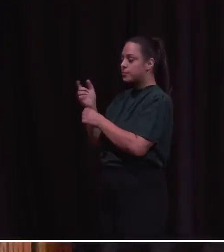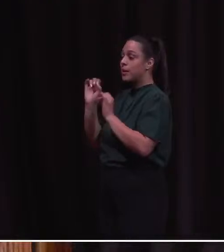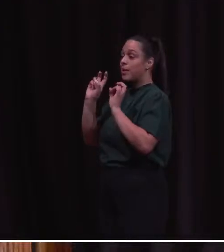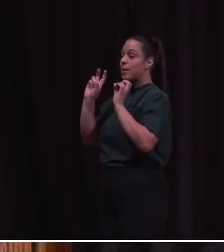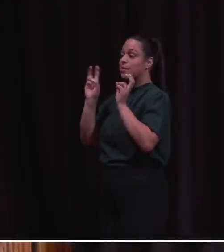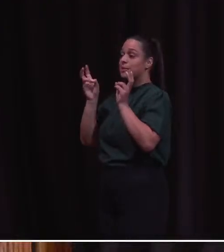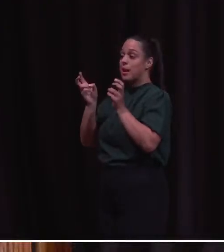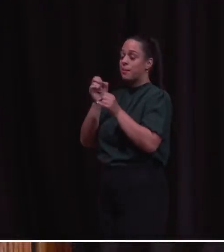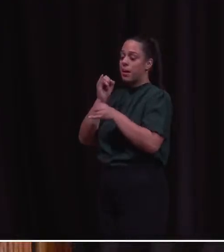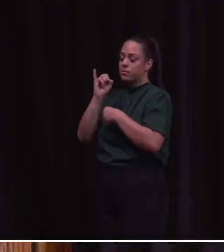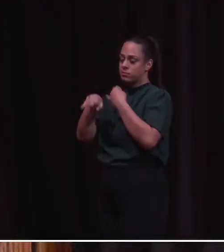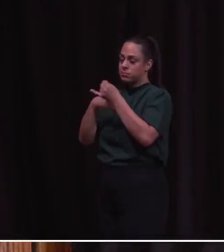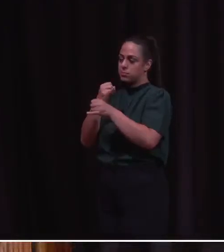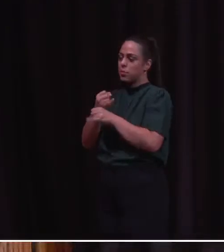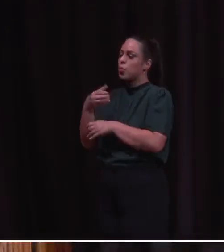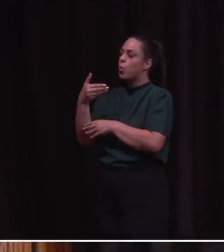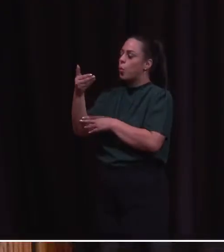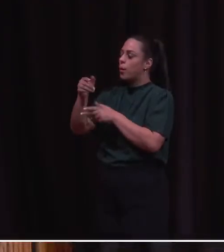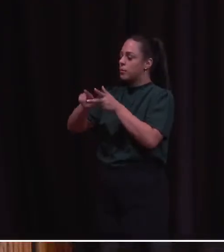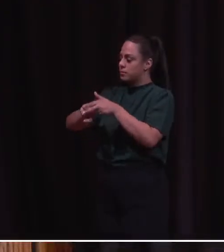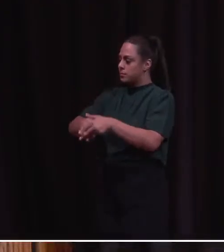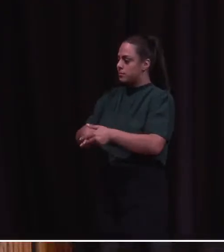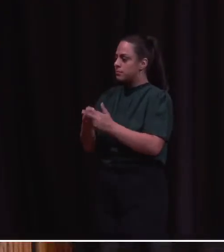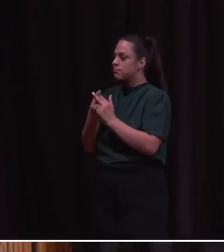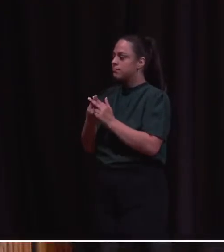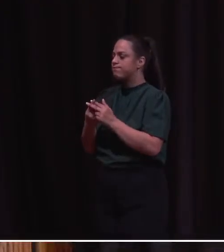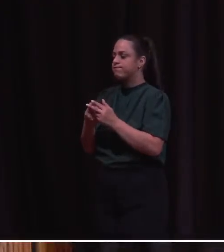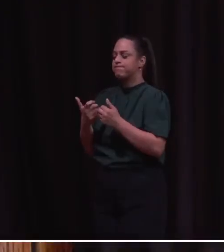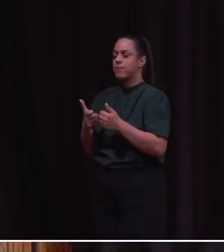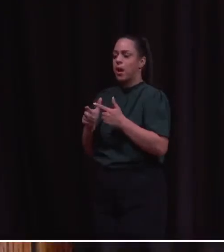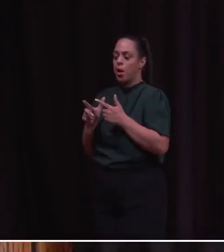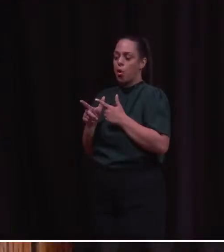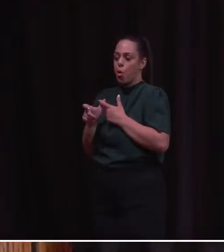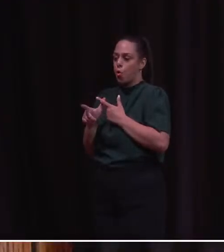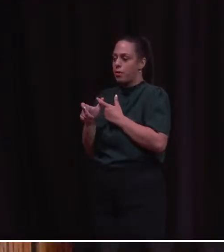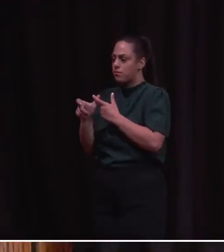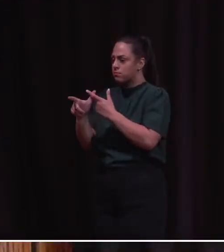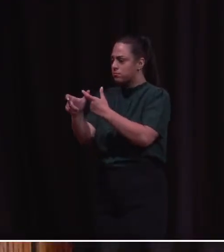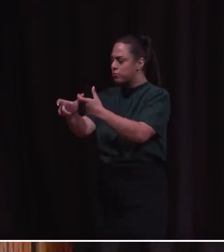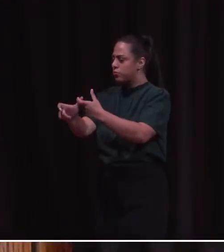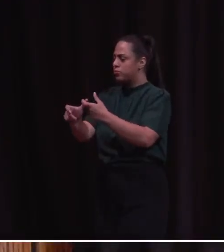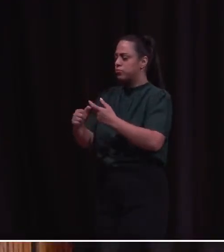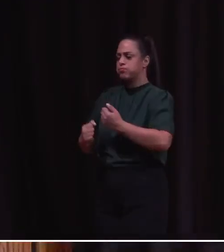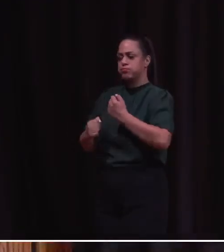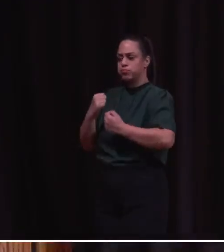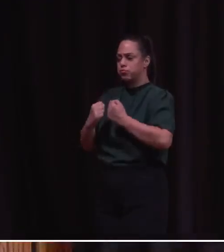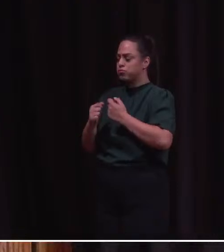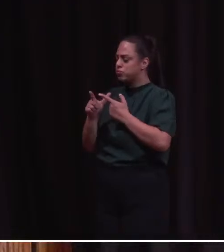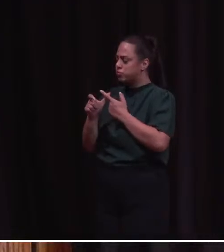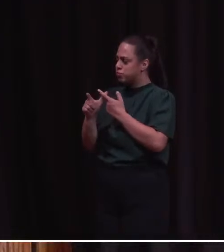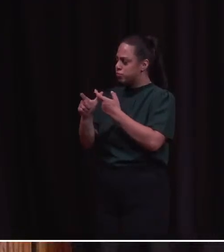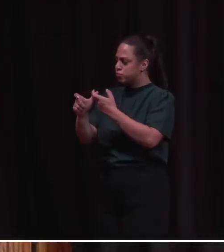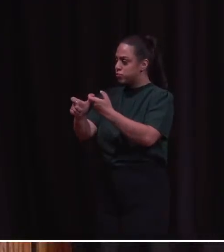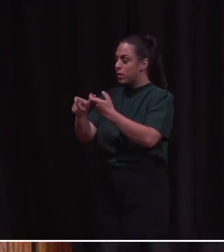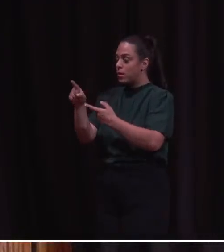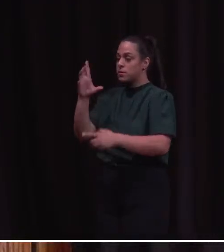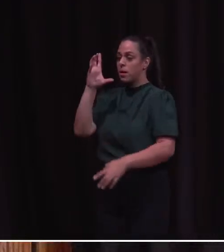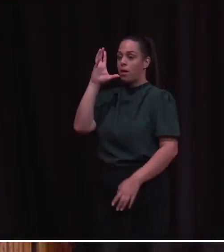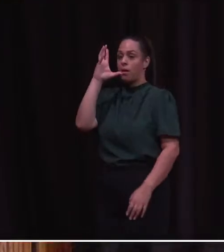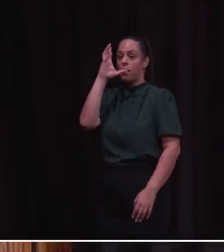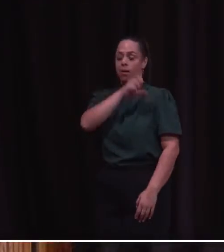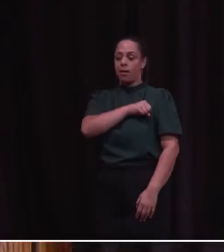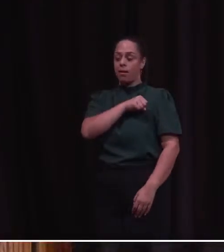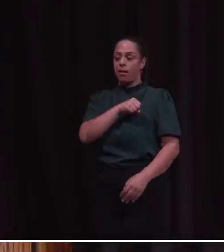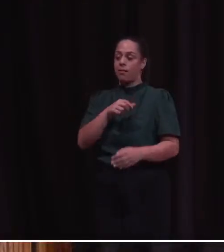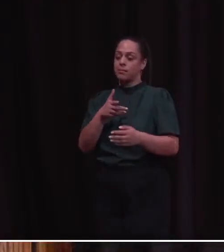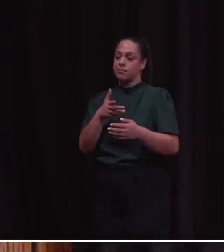they started running fast times. That caught the attention of world athletics. They were found